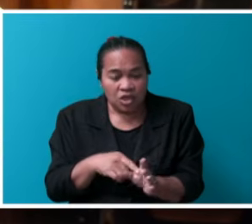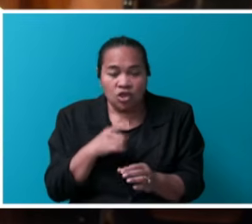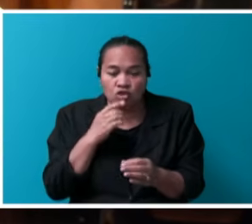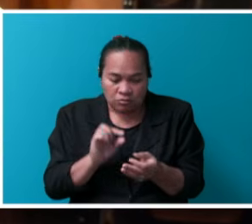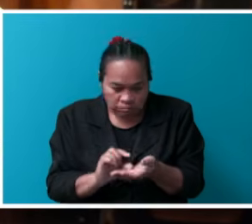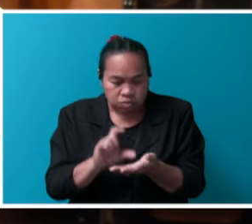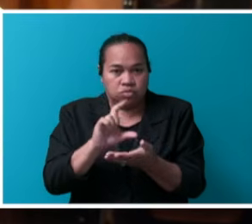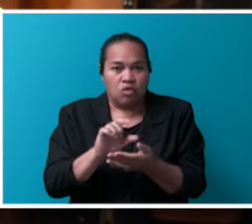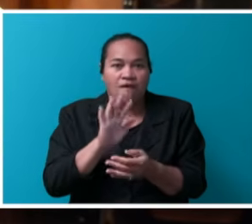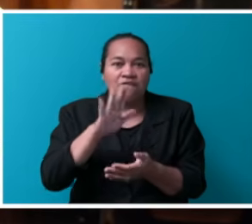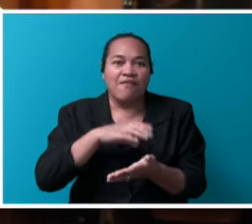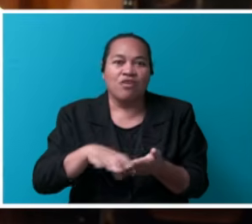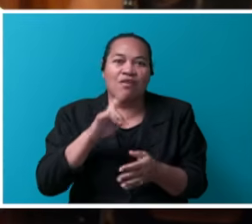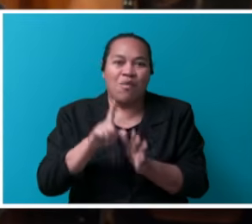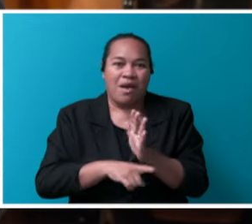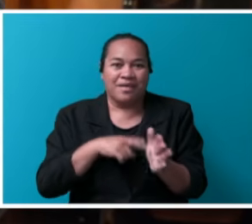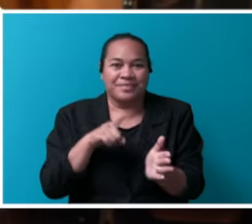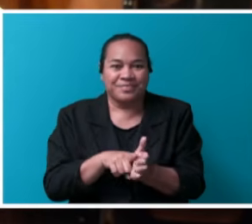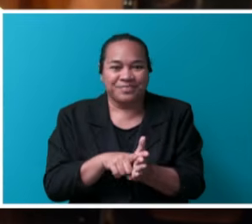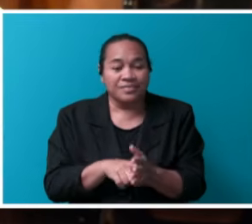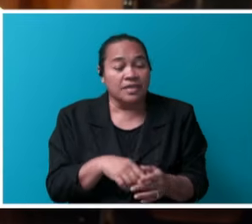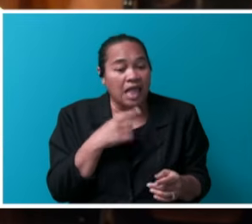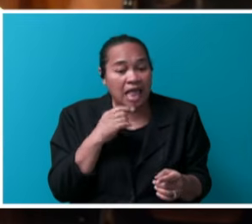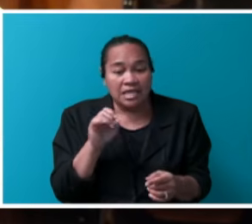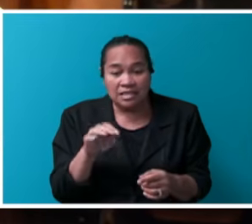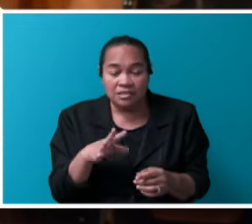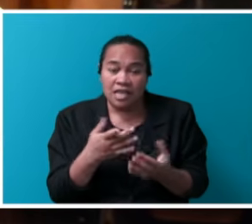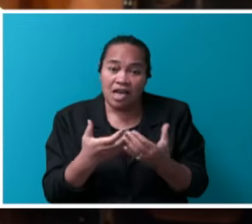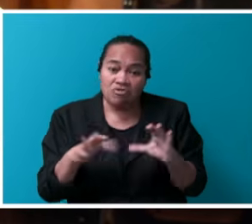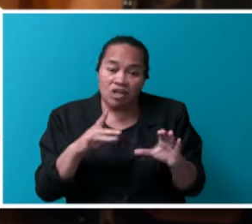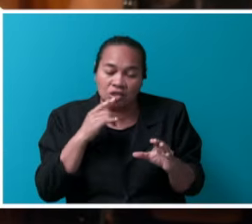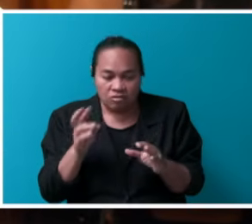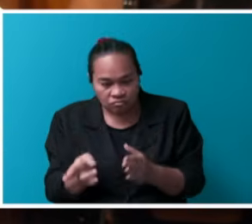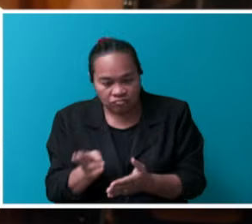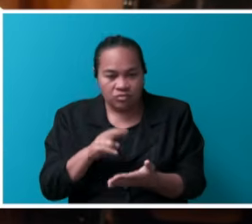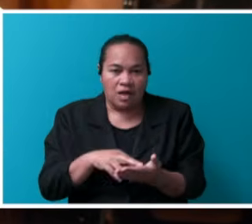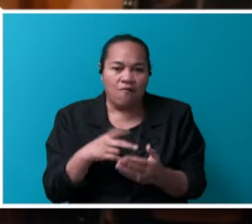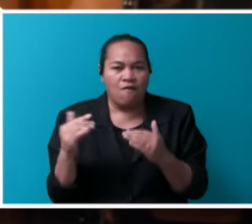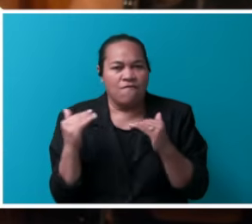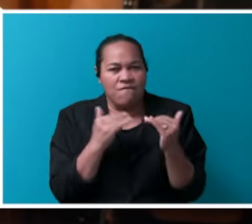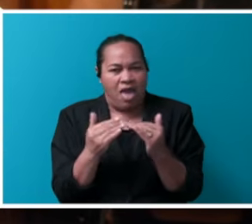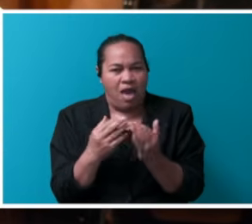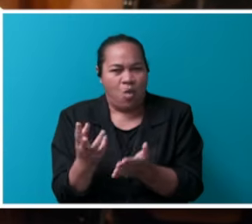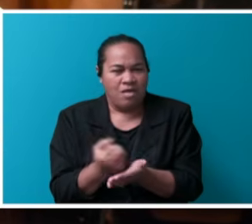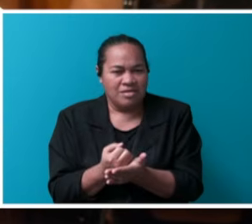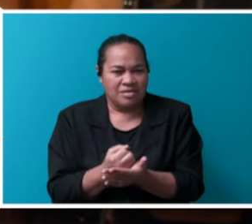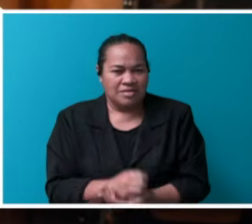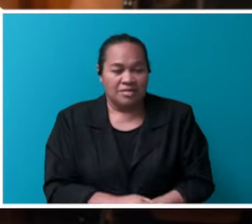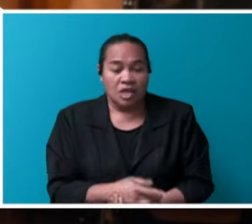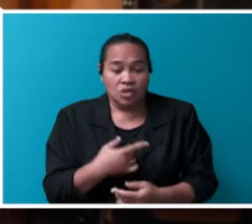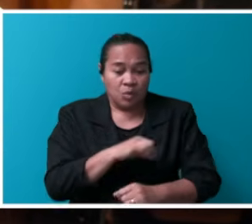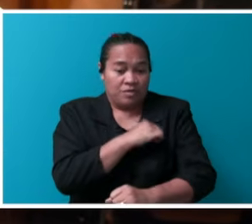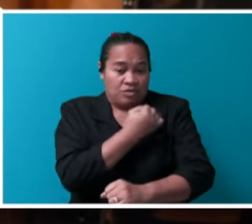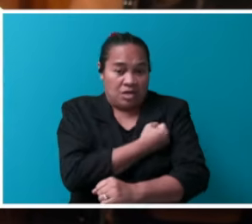rate to $5 an hour, and the 10 wages councils were restored for fair wage determination. So we have strengthened our